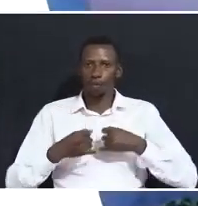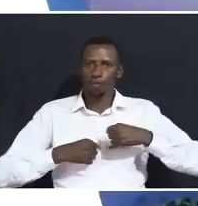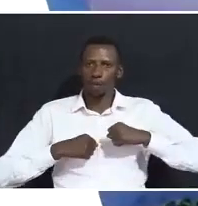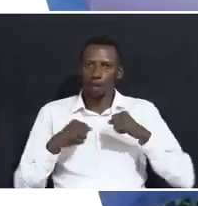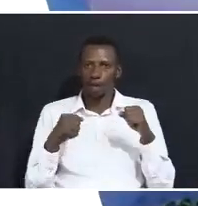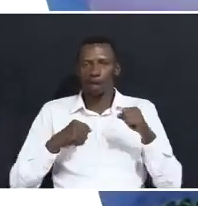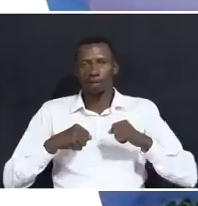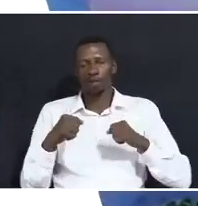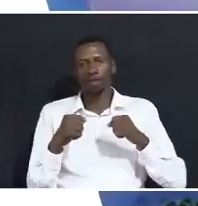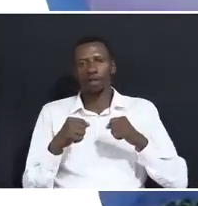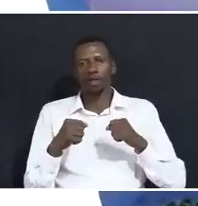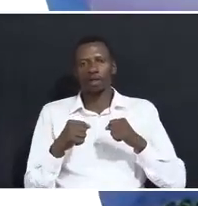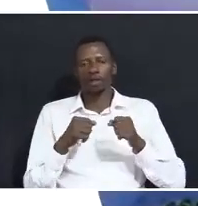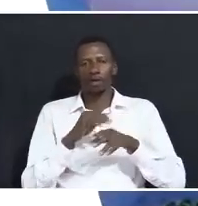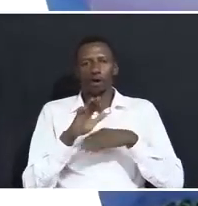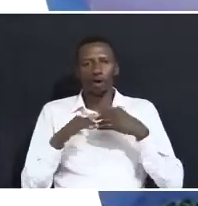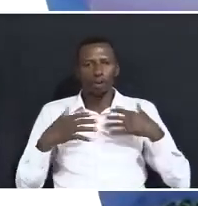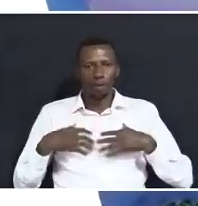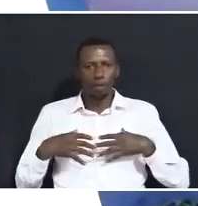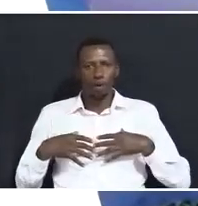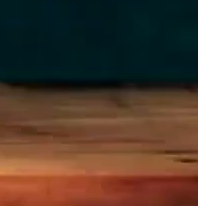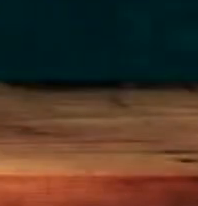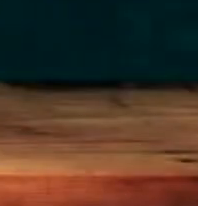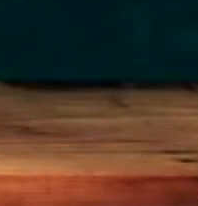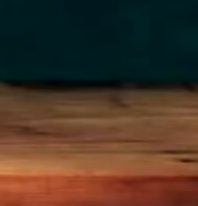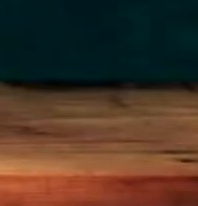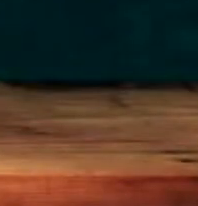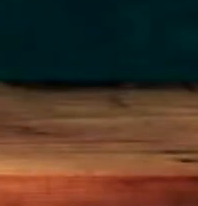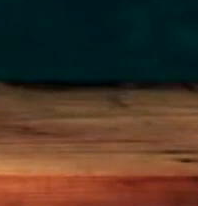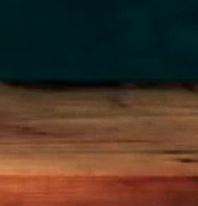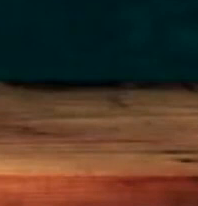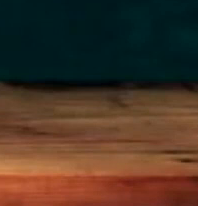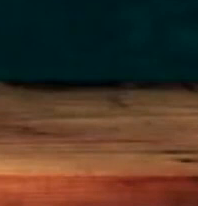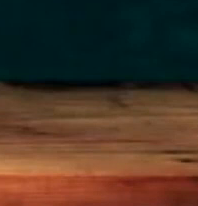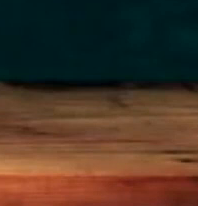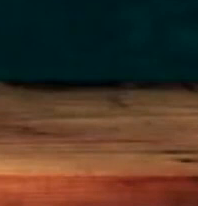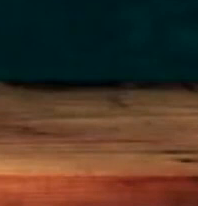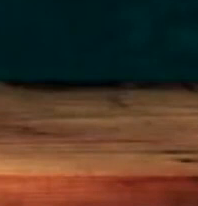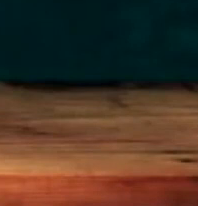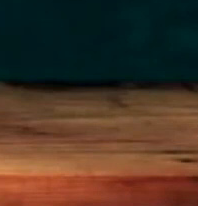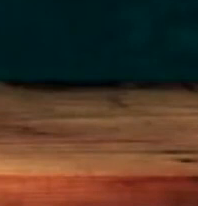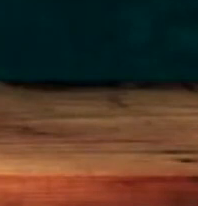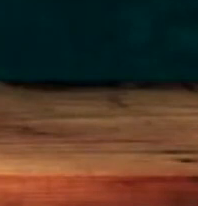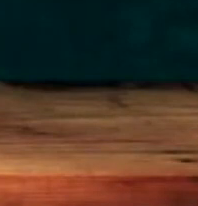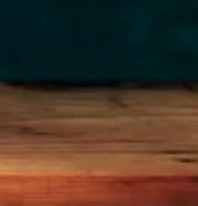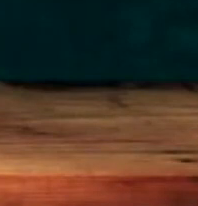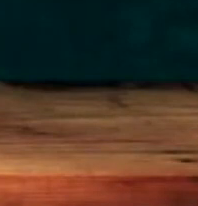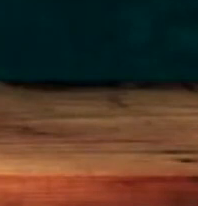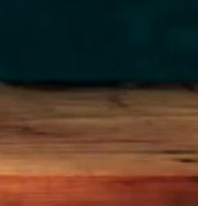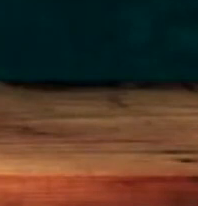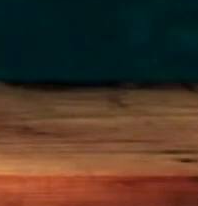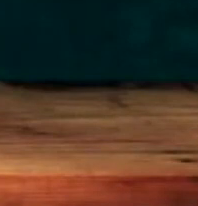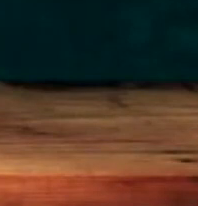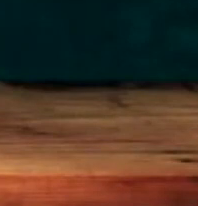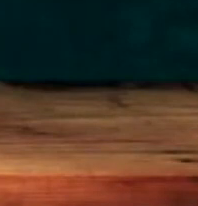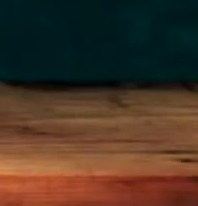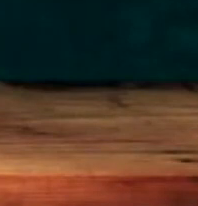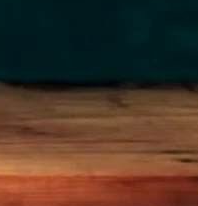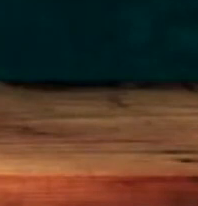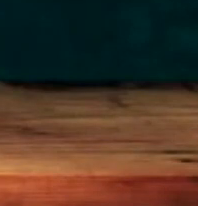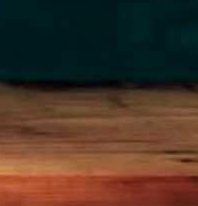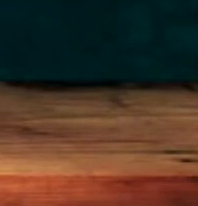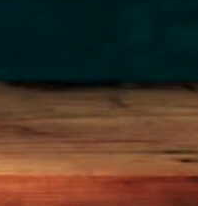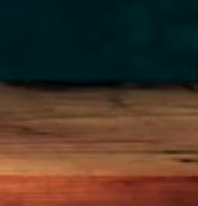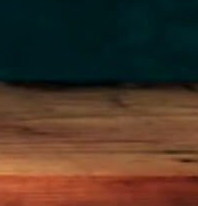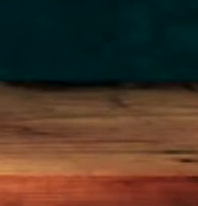whole crowd, the whole disciples who saw this happening joyfully began to praise